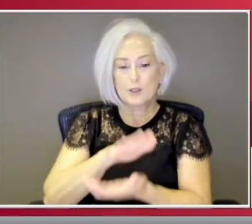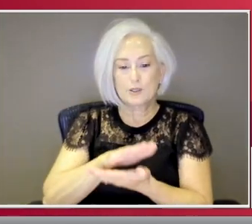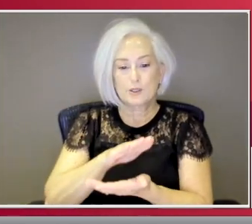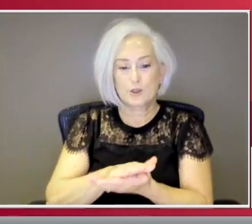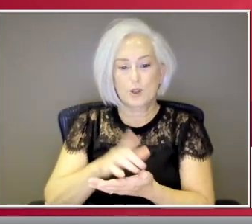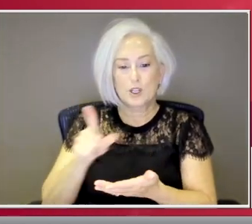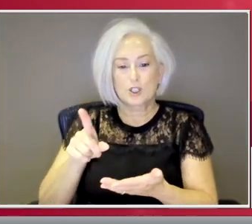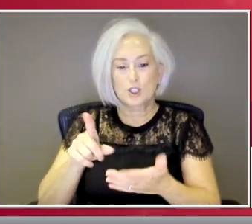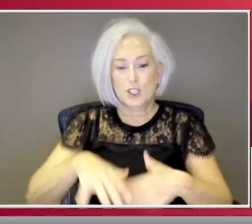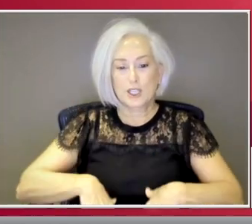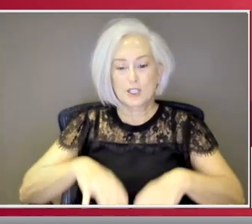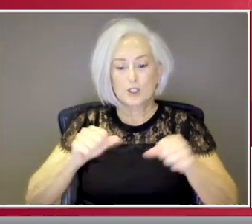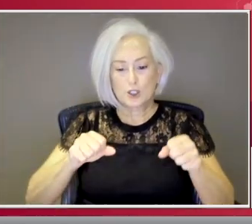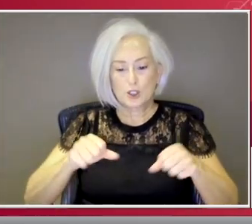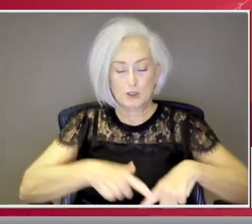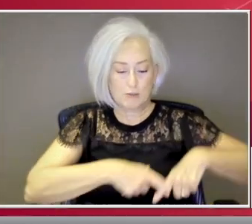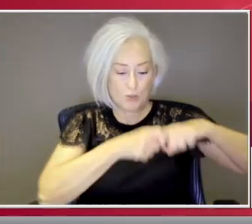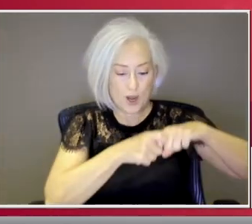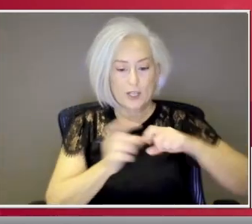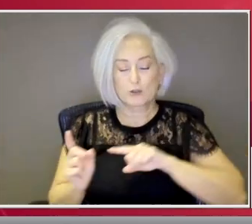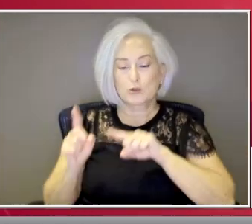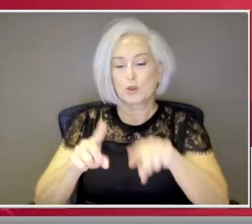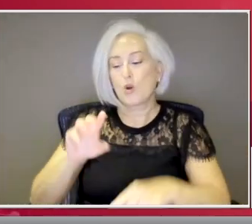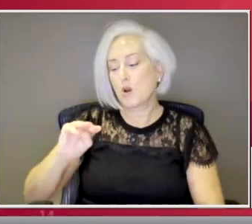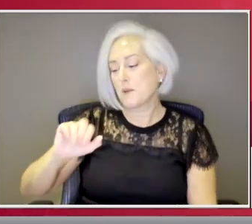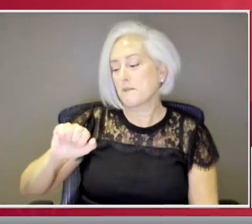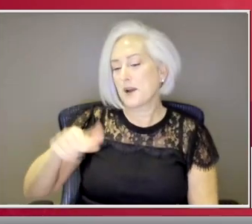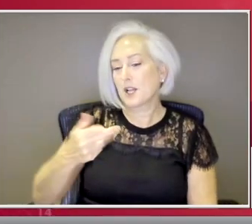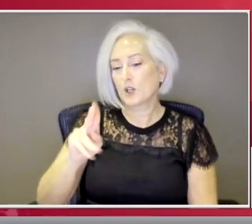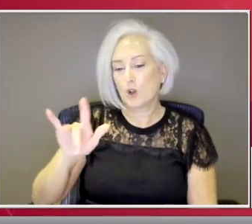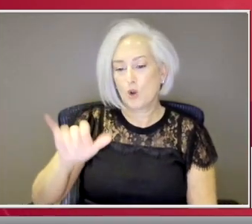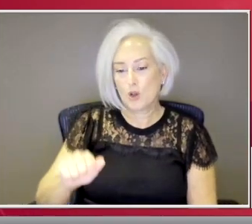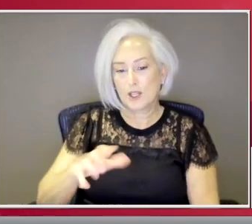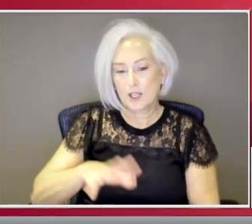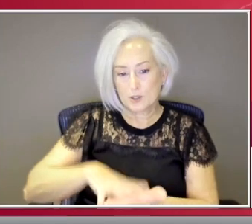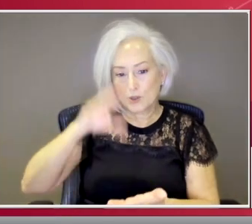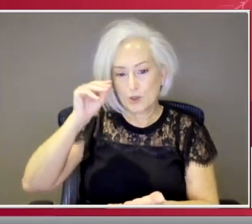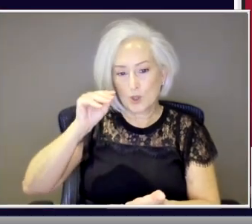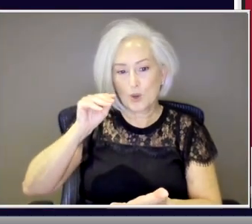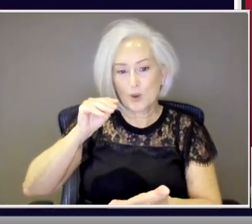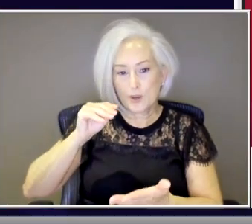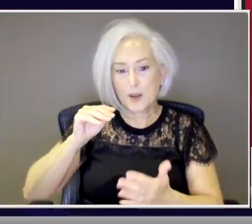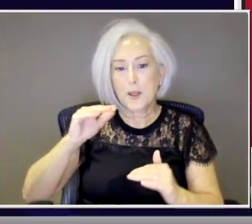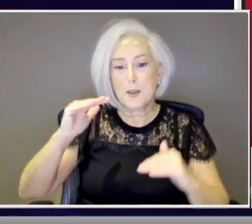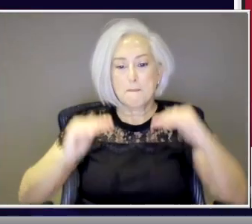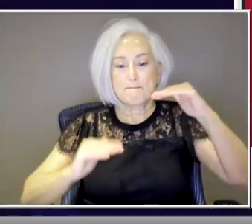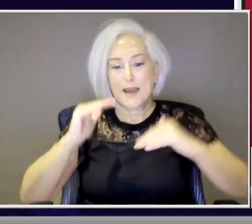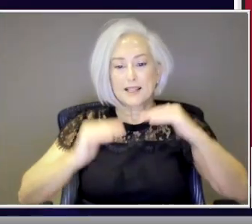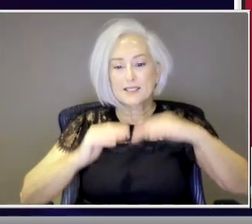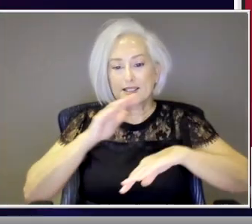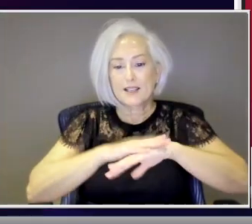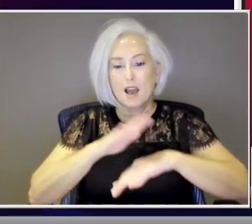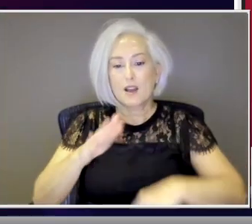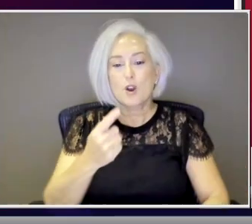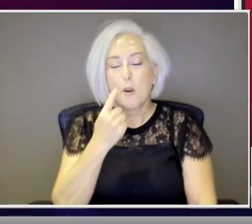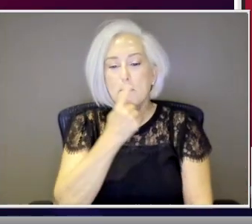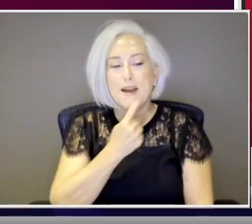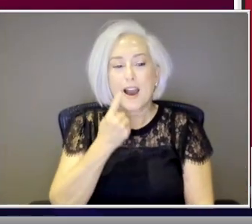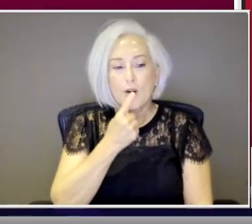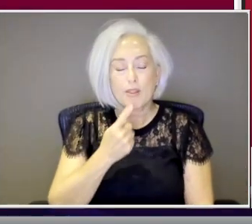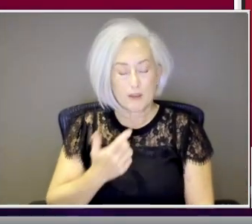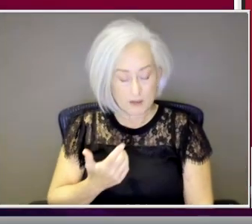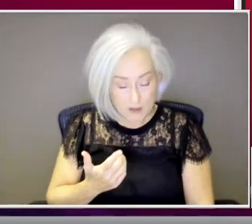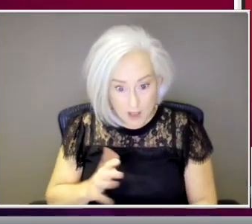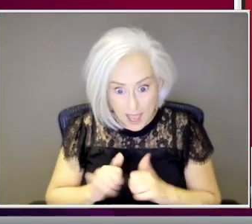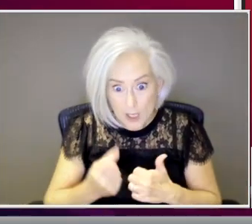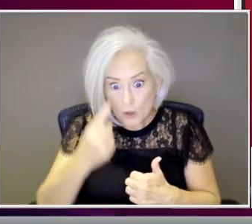to Mongolia to learn mouthpiece. So basically balancing on her mouth. How do you even think to try this?